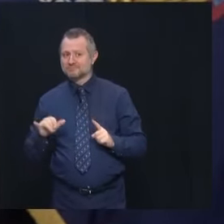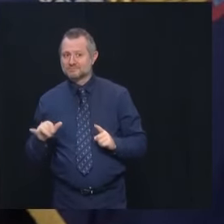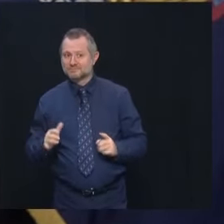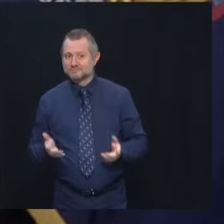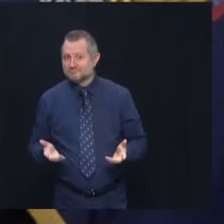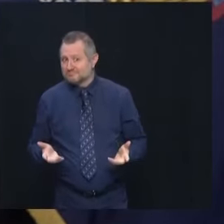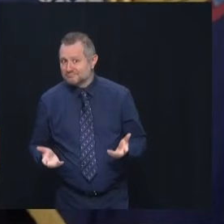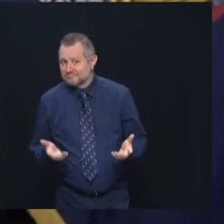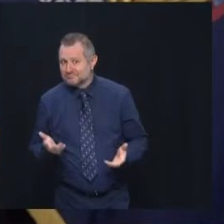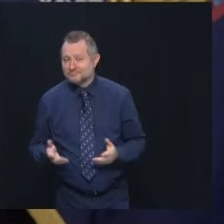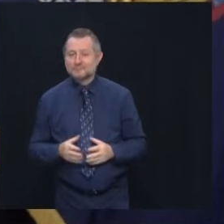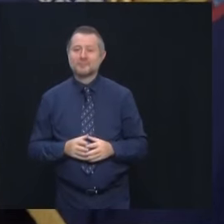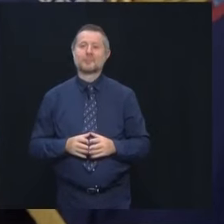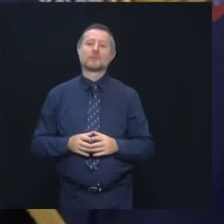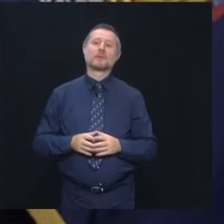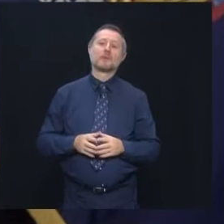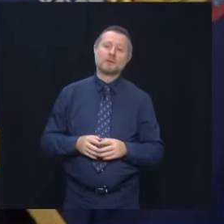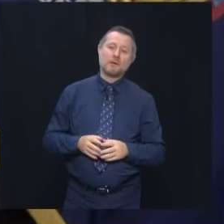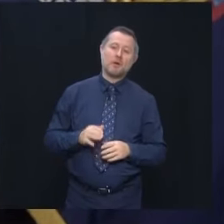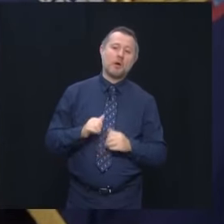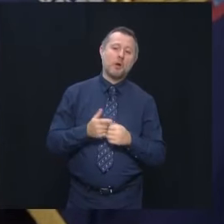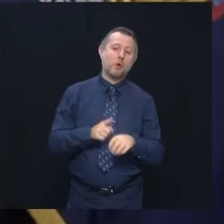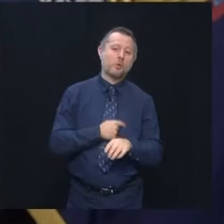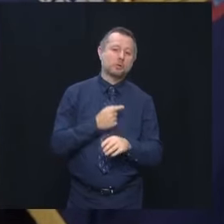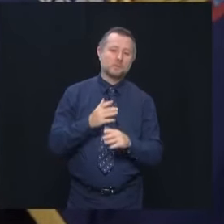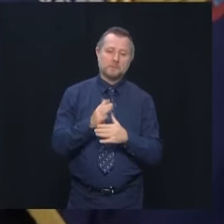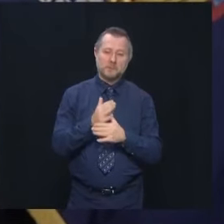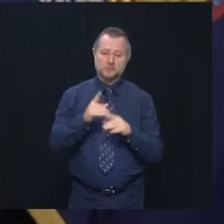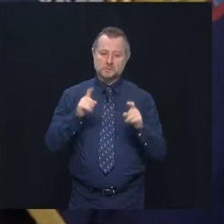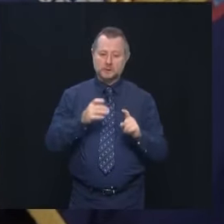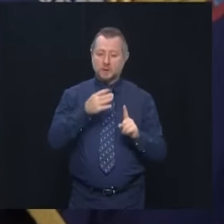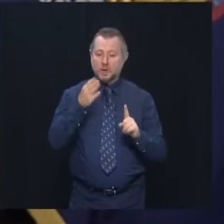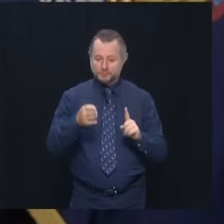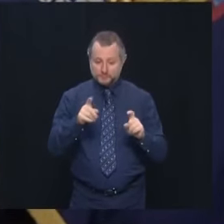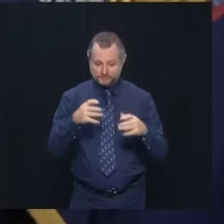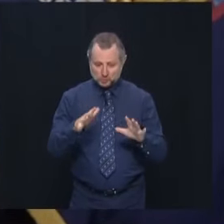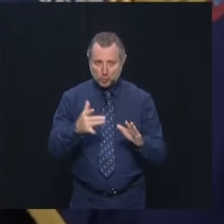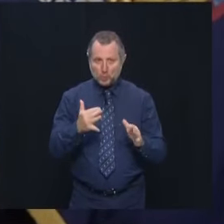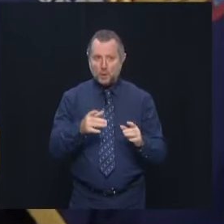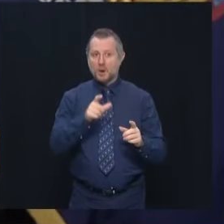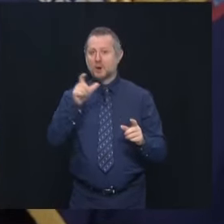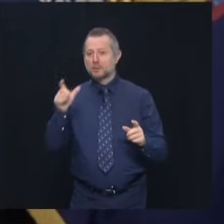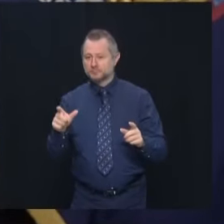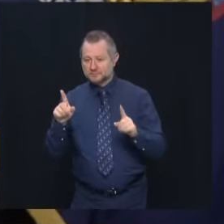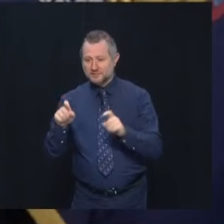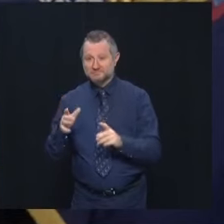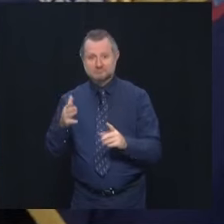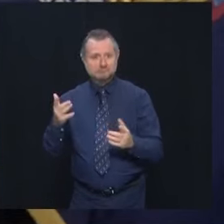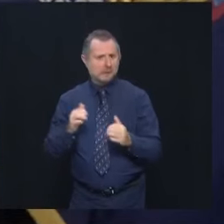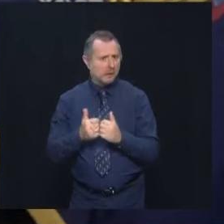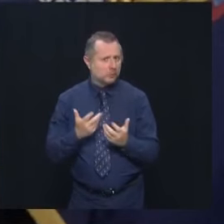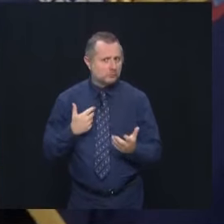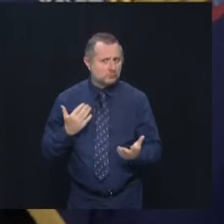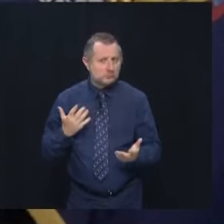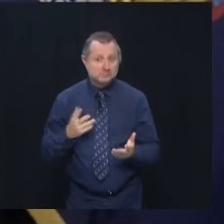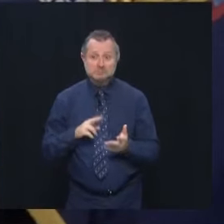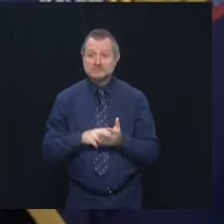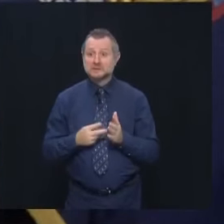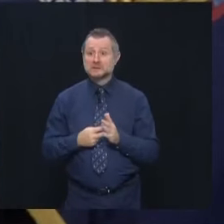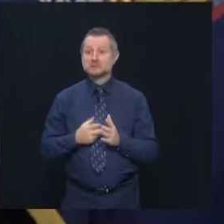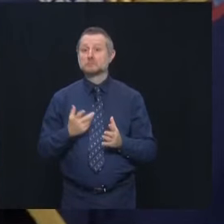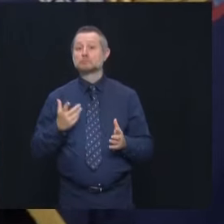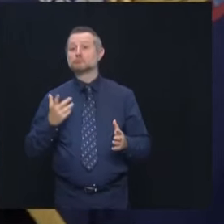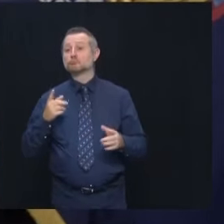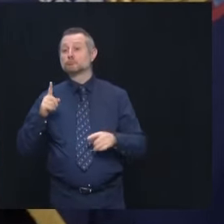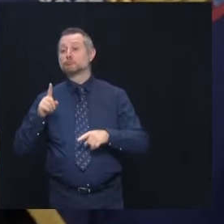What is the interval between the tests? In other words, does that mean you're going to random, you